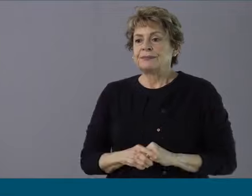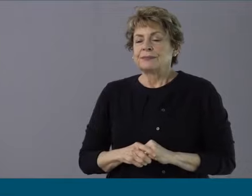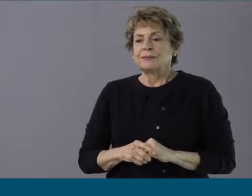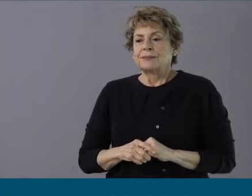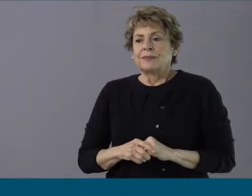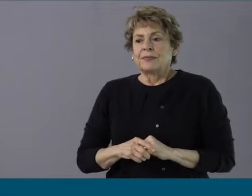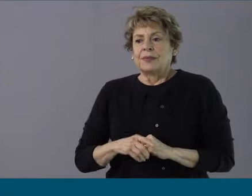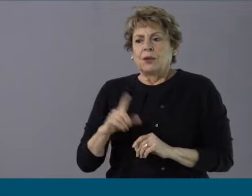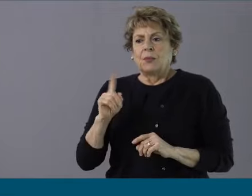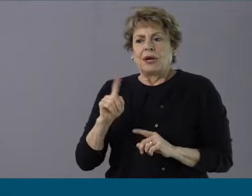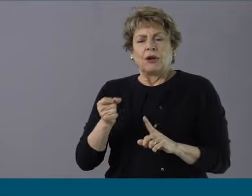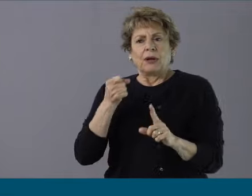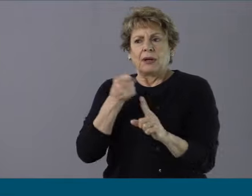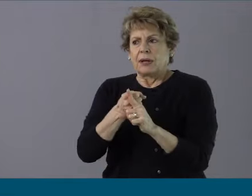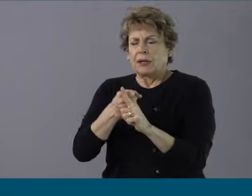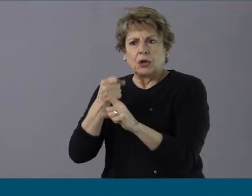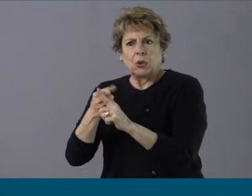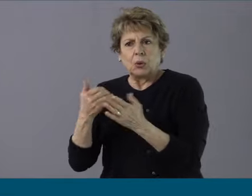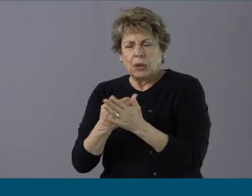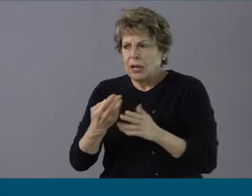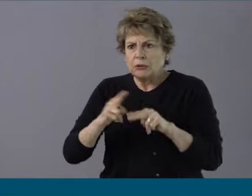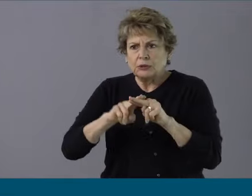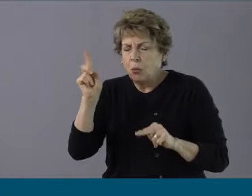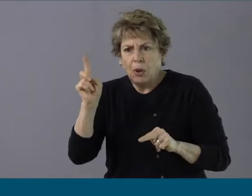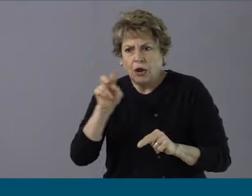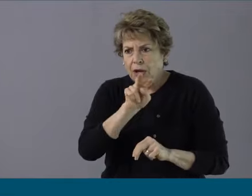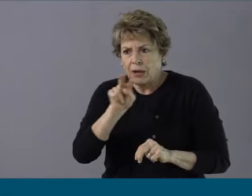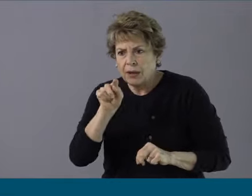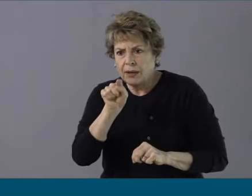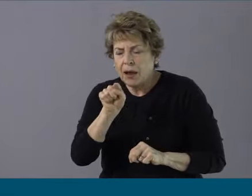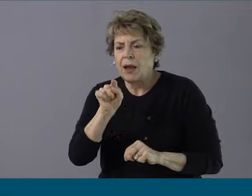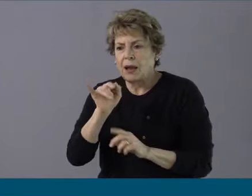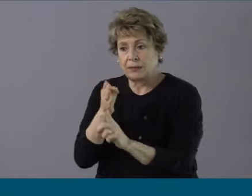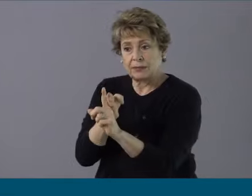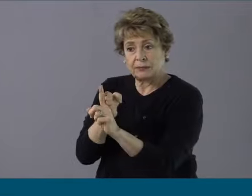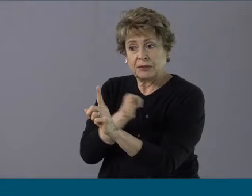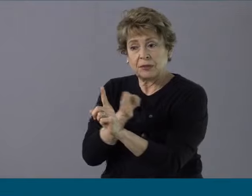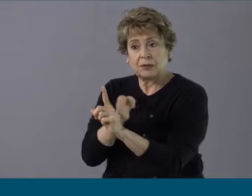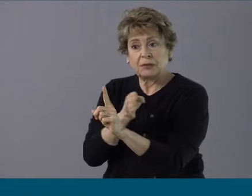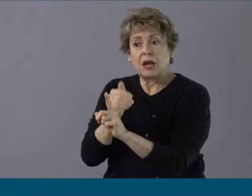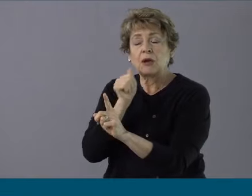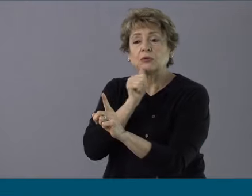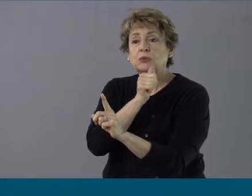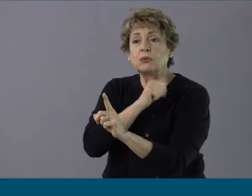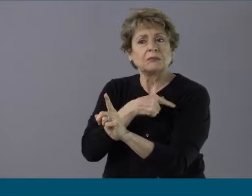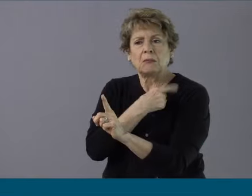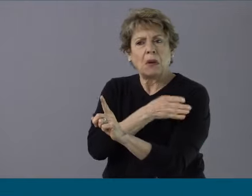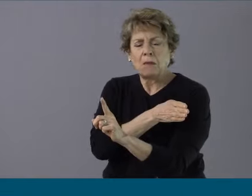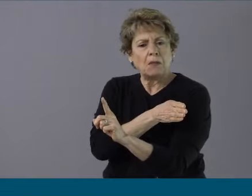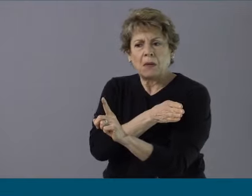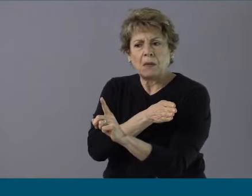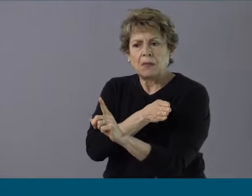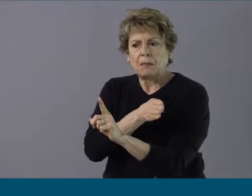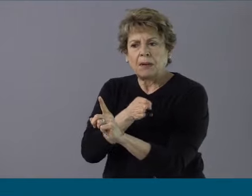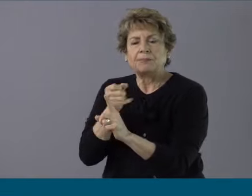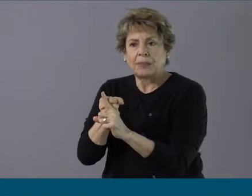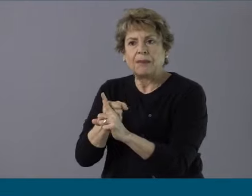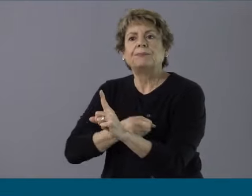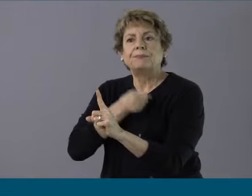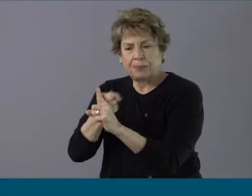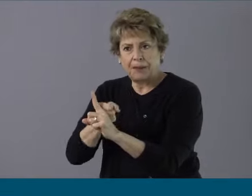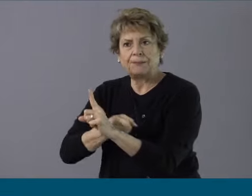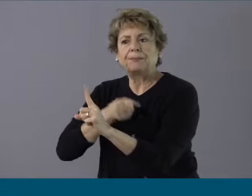weeks, we were not on this page. And then what has, to me, seemed like forever, we have been on this page.